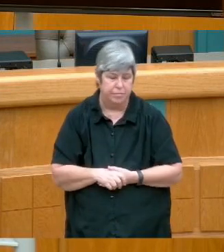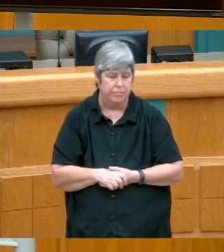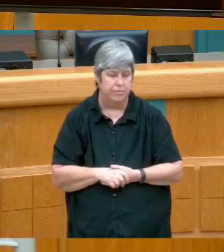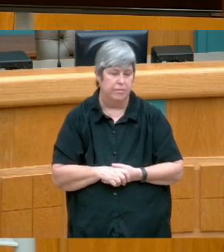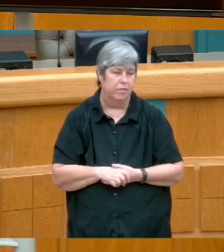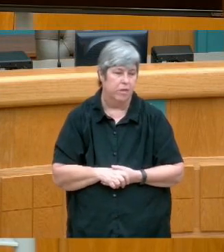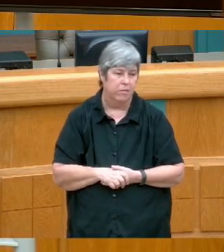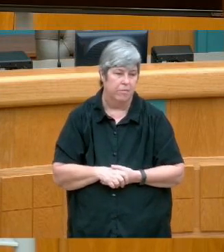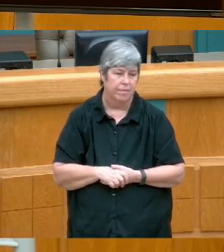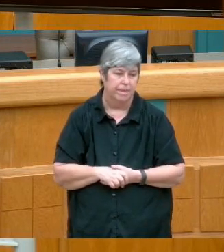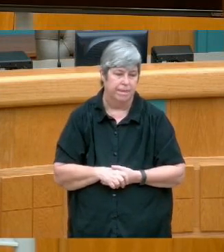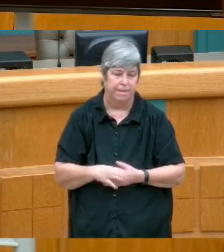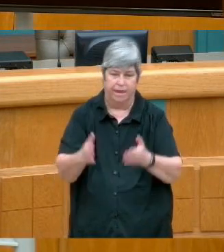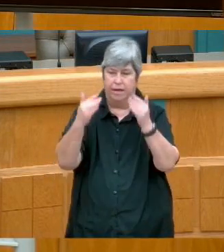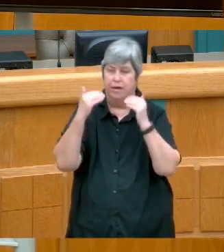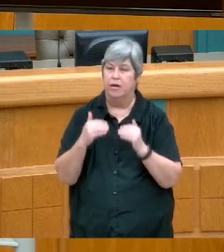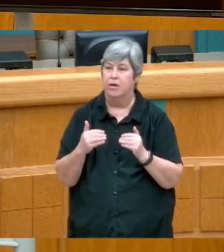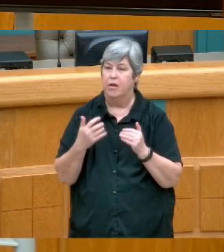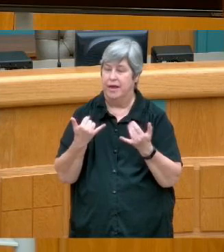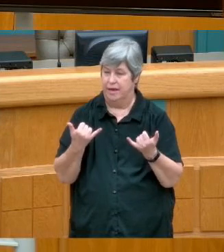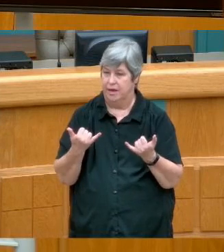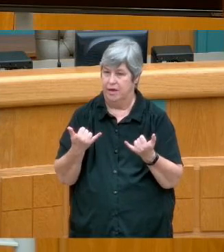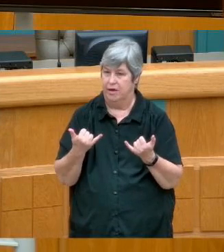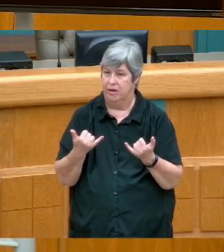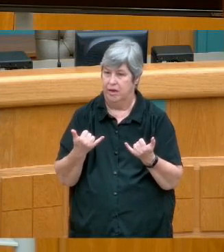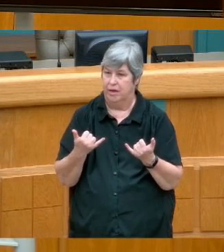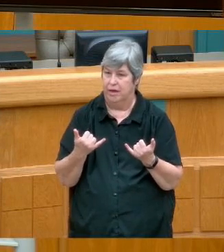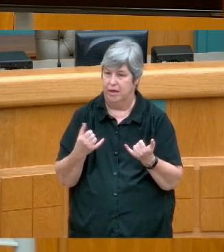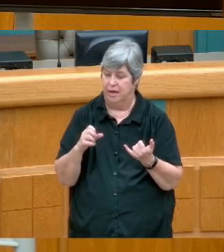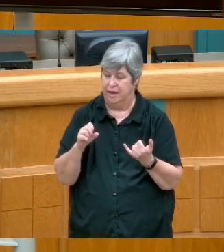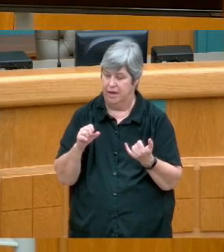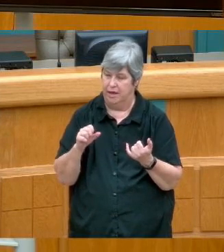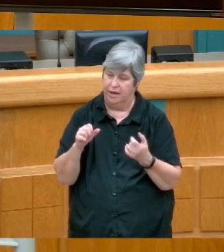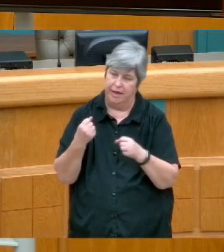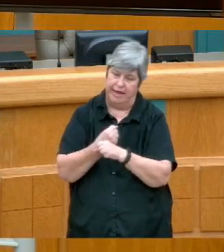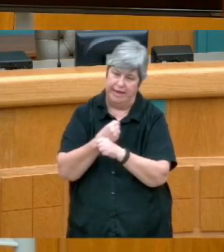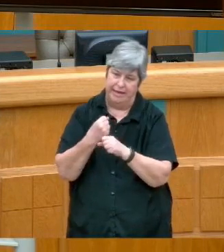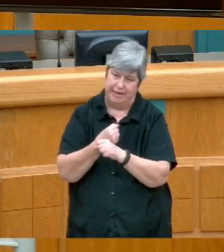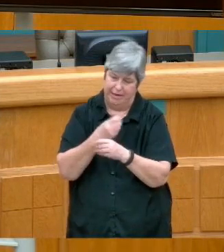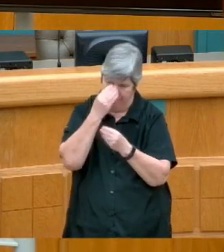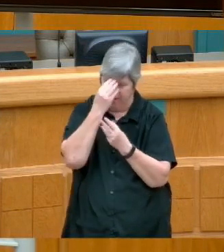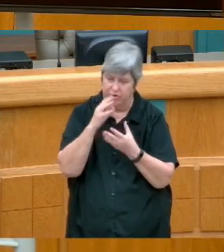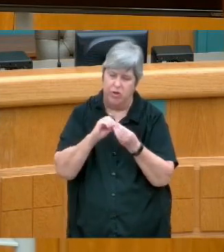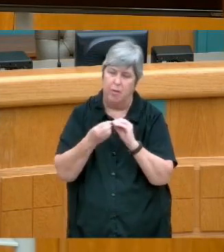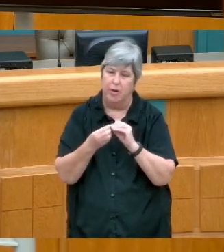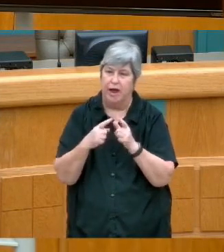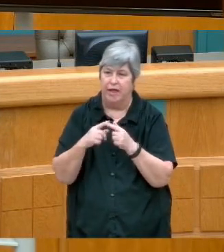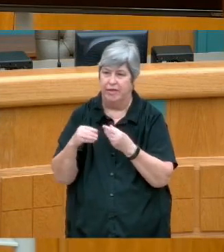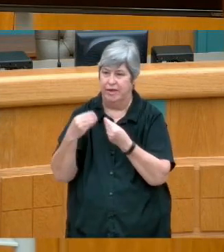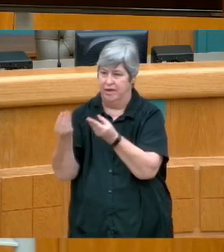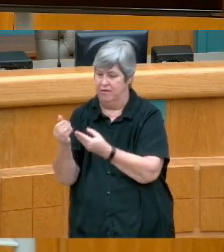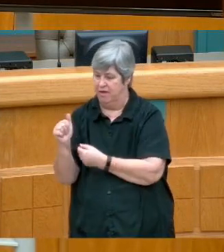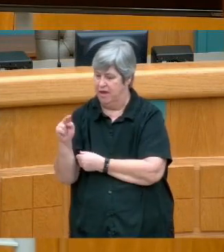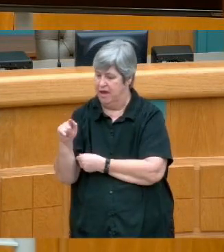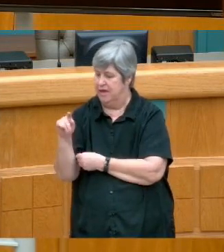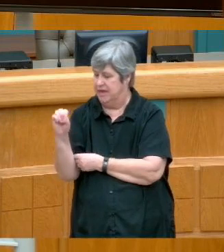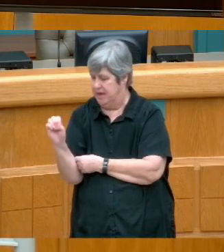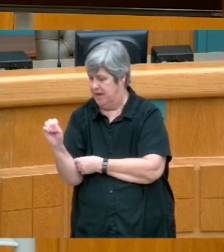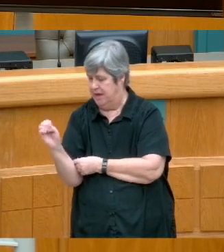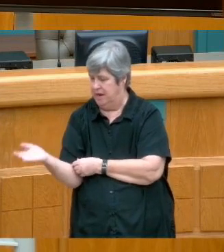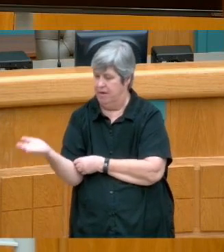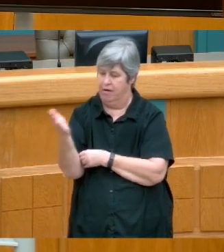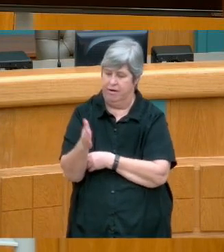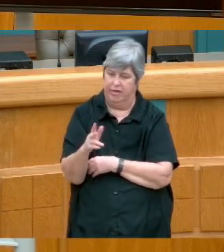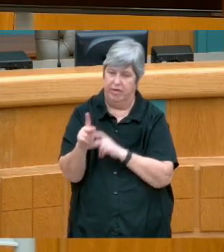responders. And then let's transition real quick to the stats, and then we're going to turn it over to Annette, and then